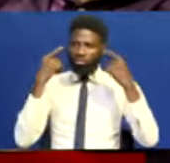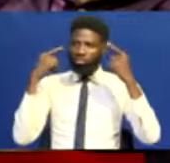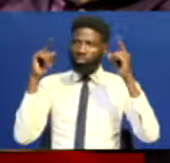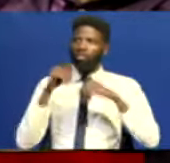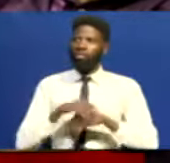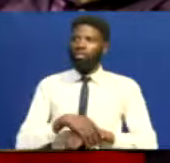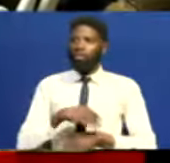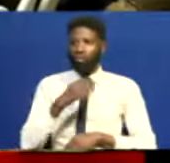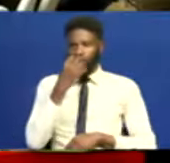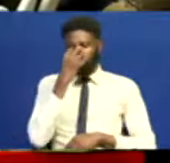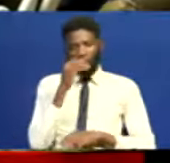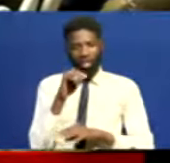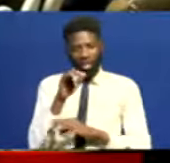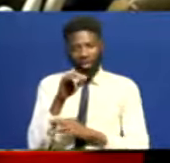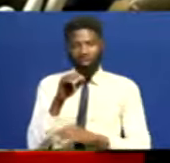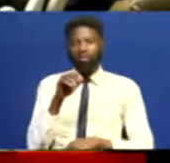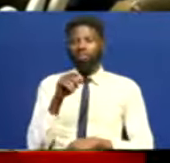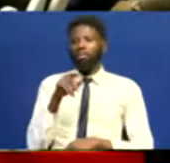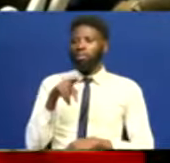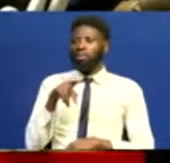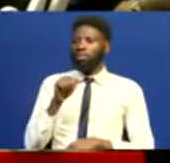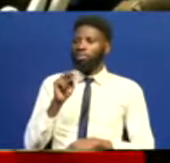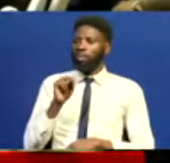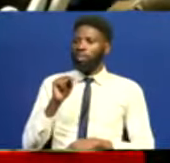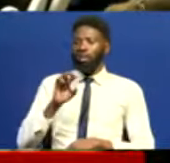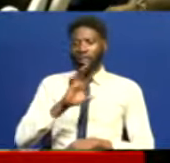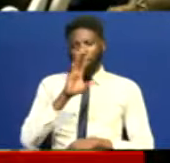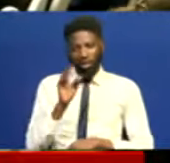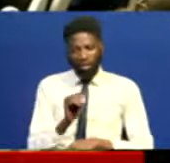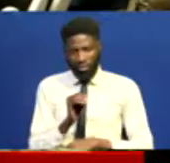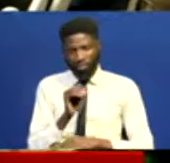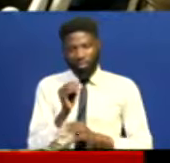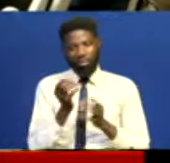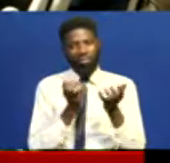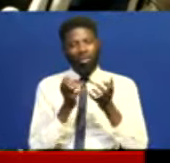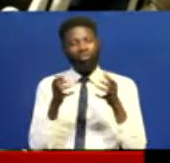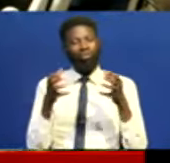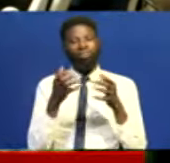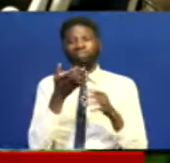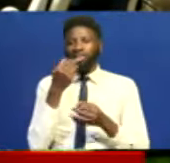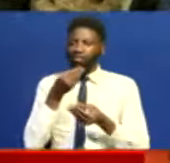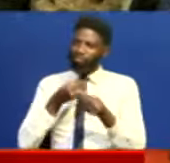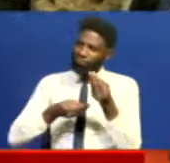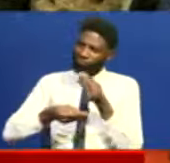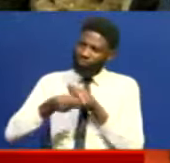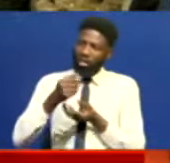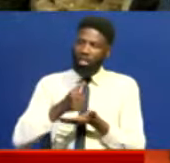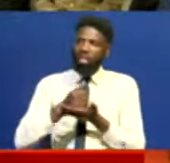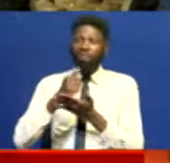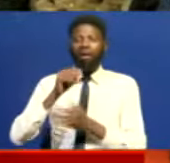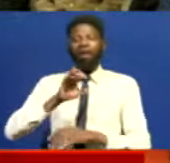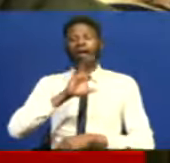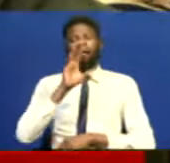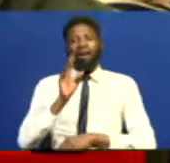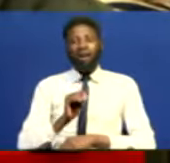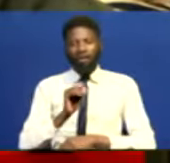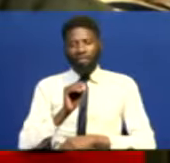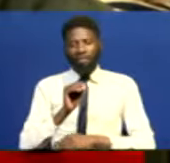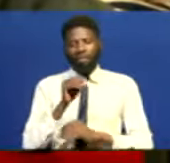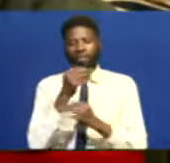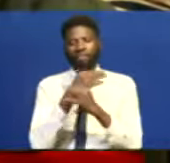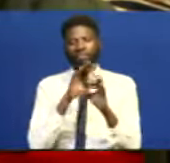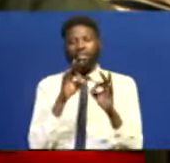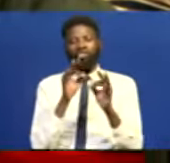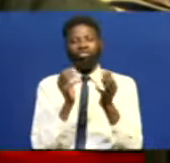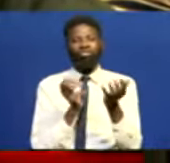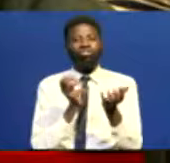on the Pan-African trade union leadership to trade to spearhead the realization of the African continental free trade area that